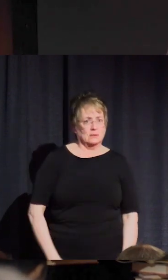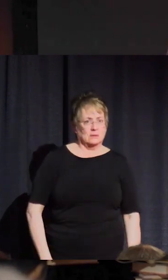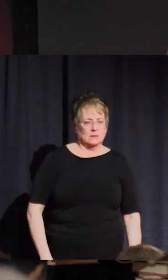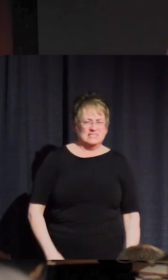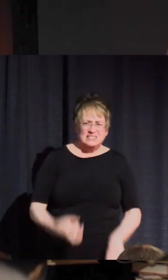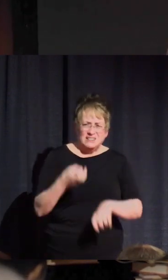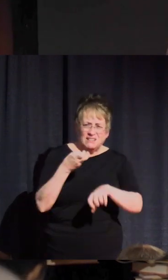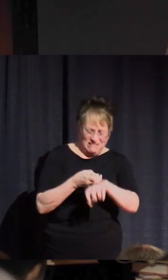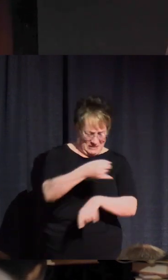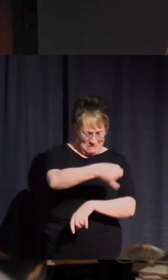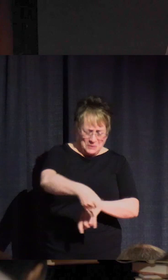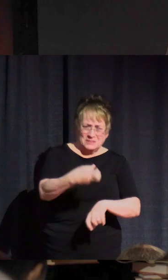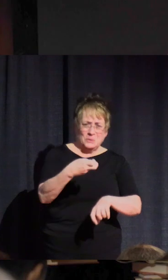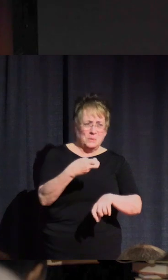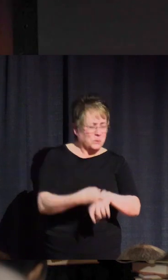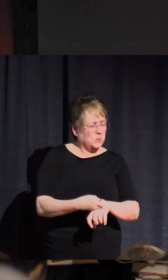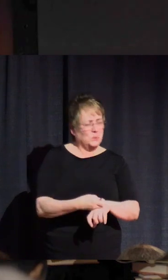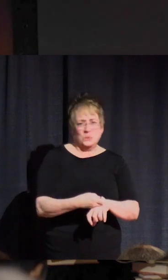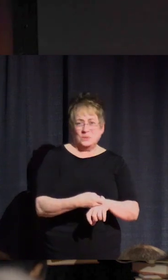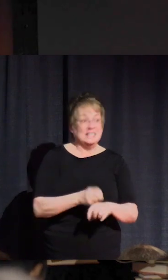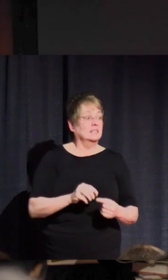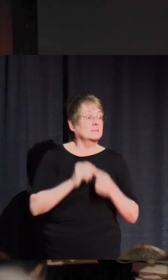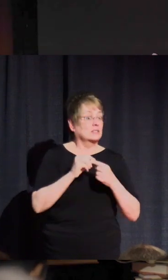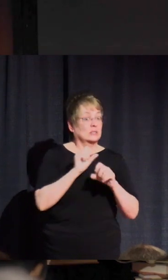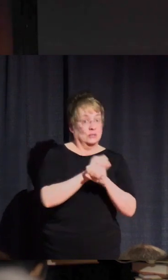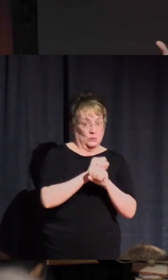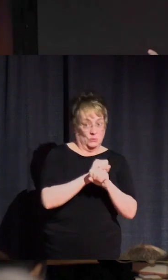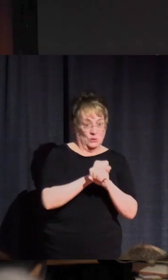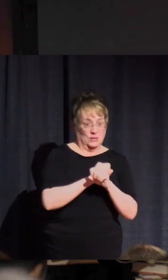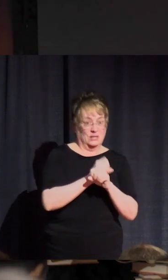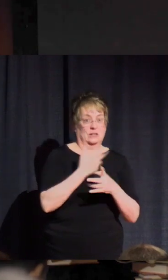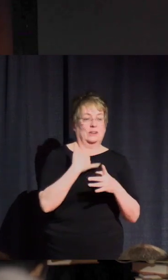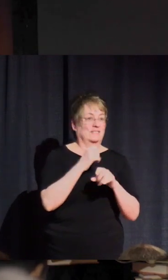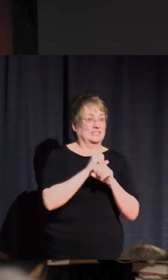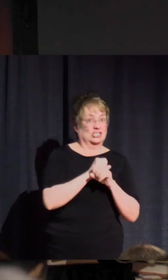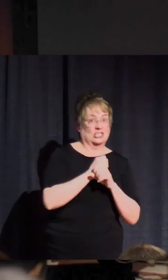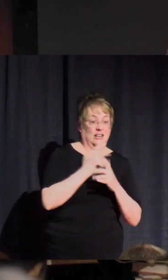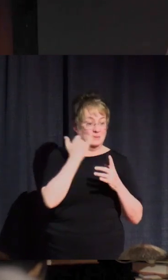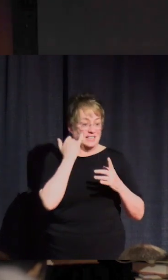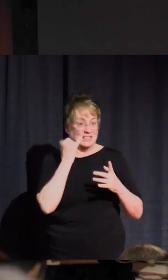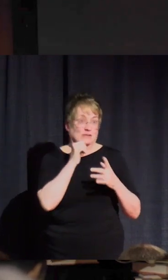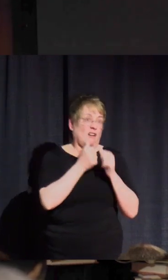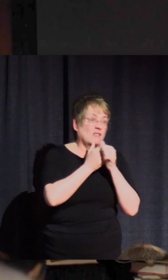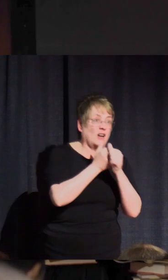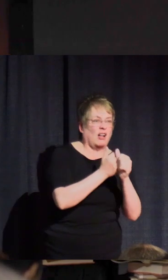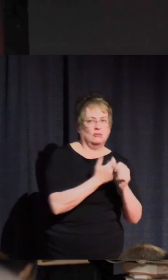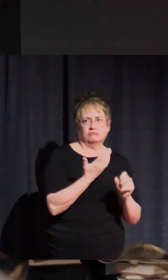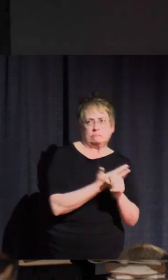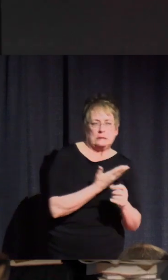They're hard. They're really hard, especially in a work setting where we have things like job security, fiscal